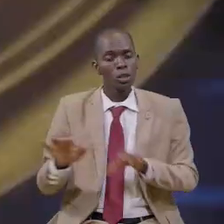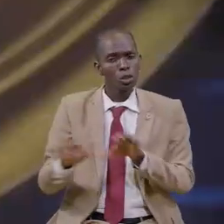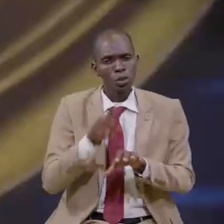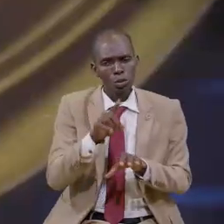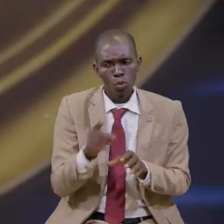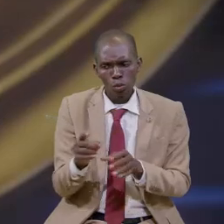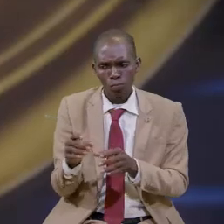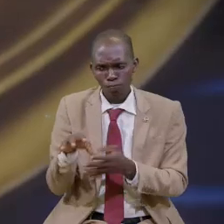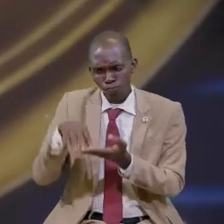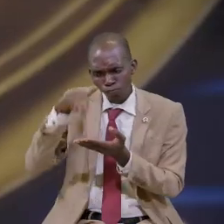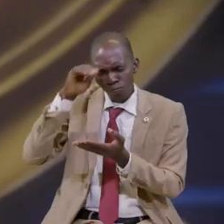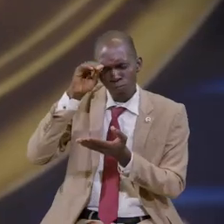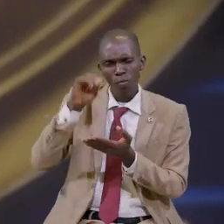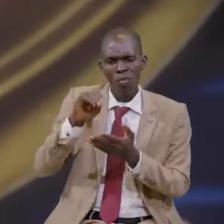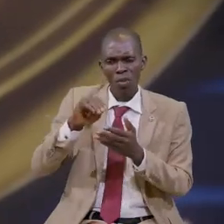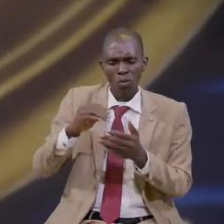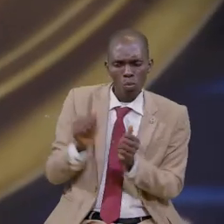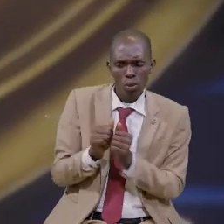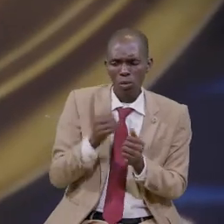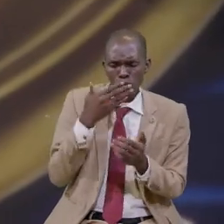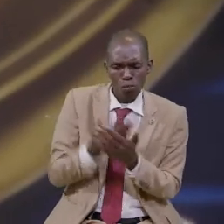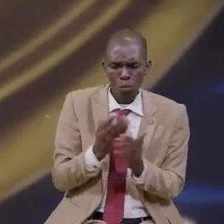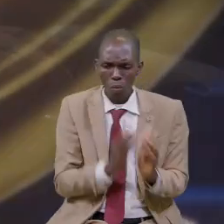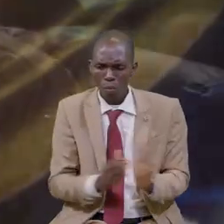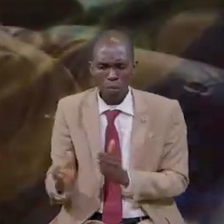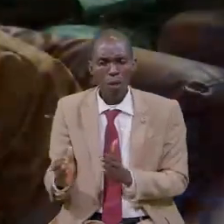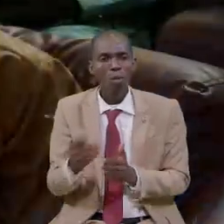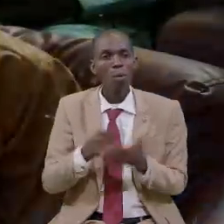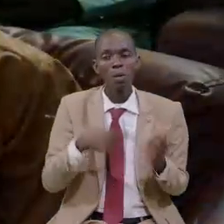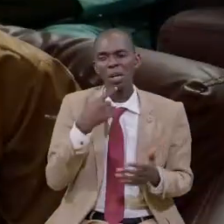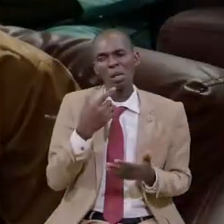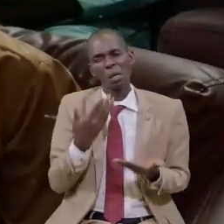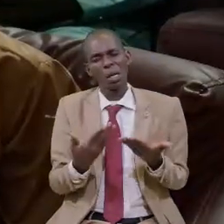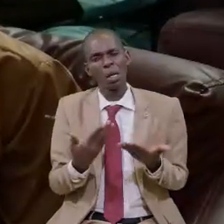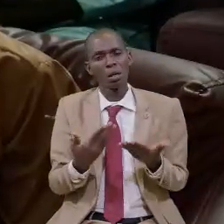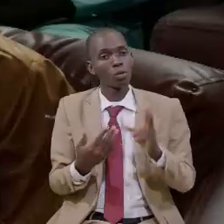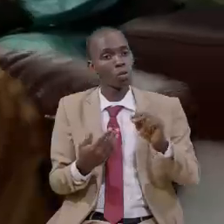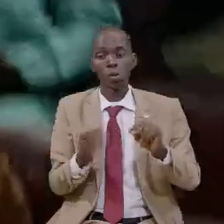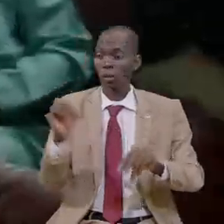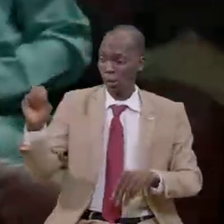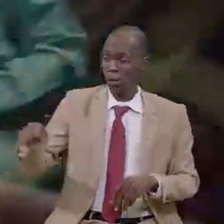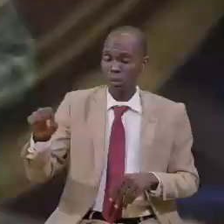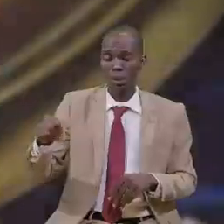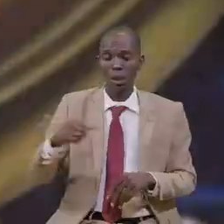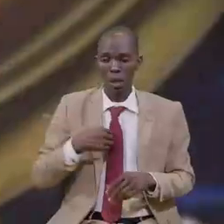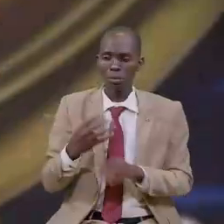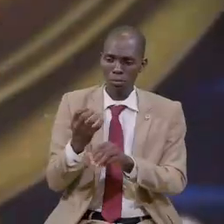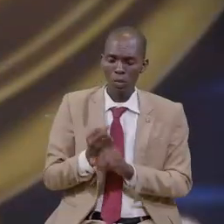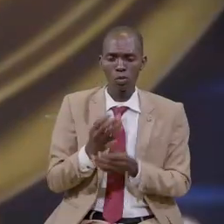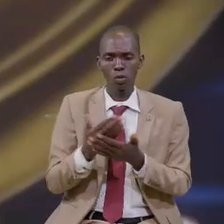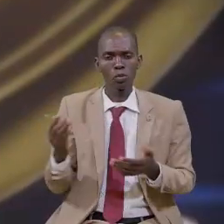any purpose? Yes. What do you say? Yes. Of course, yes. Are you going to start